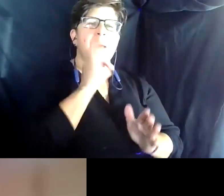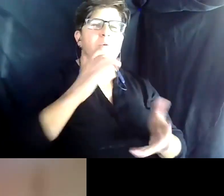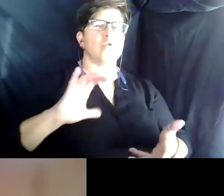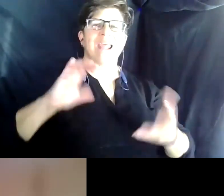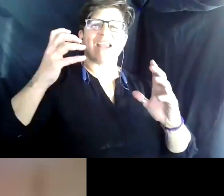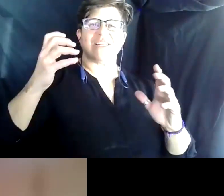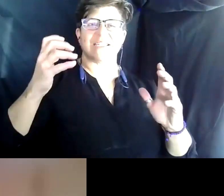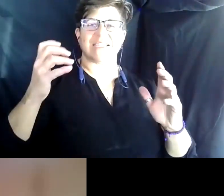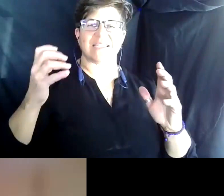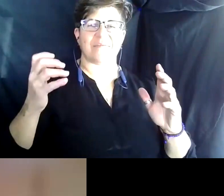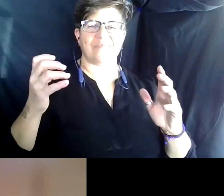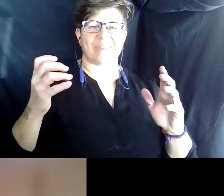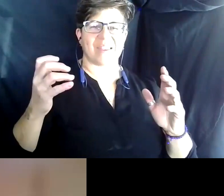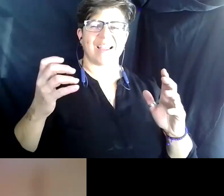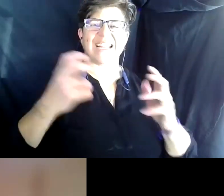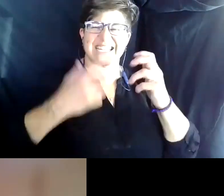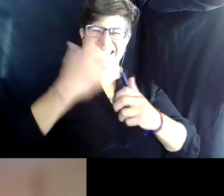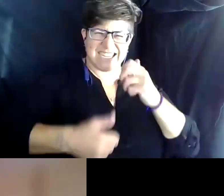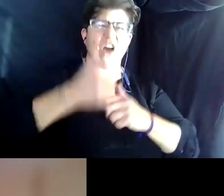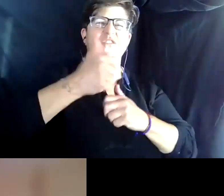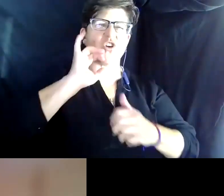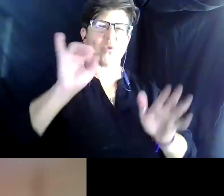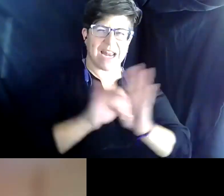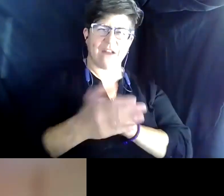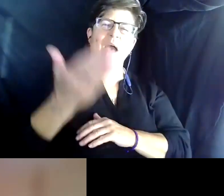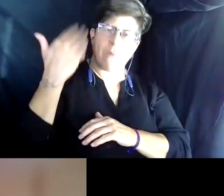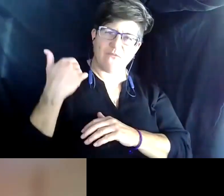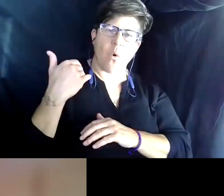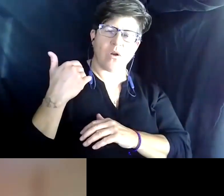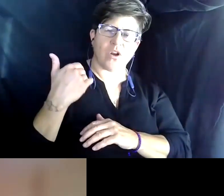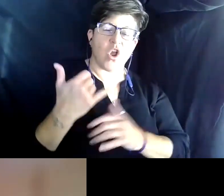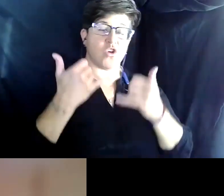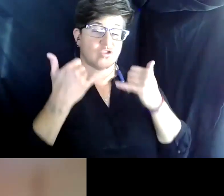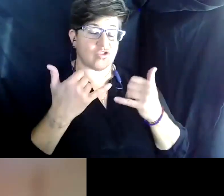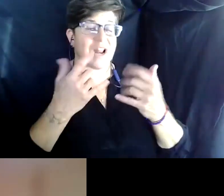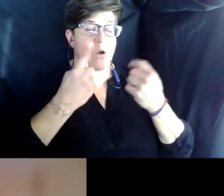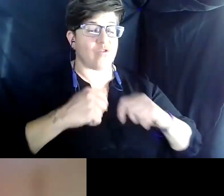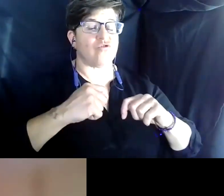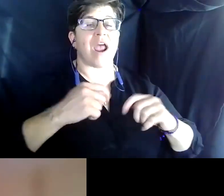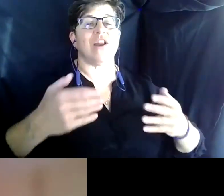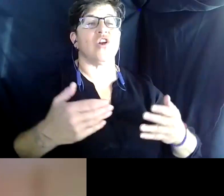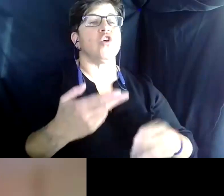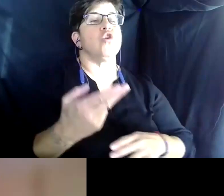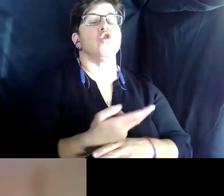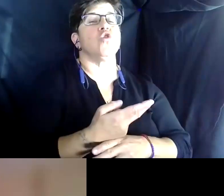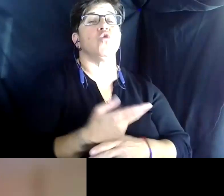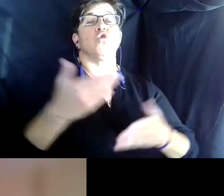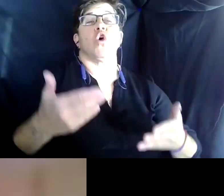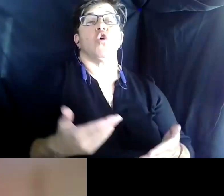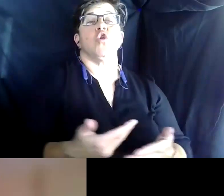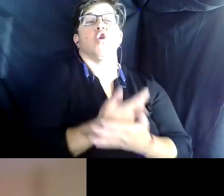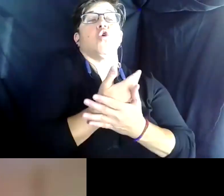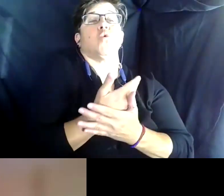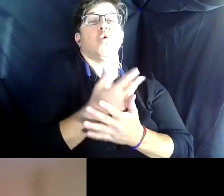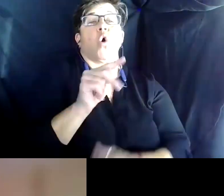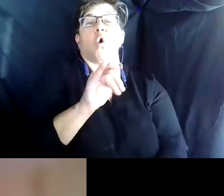that it was harder to identify before. So we're trying to use novel genetic tools in order to diagnose those